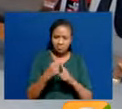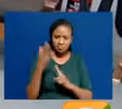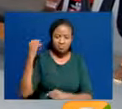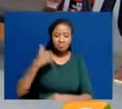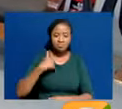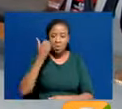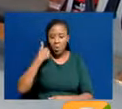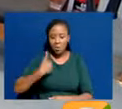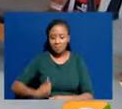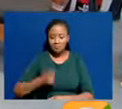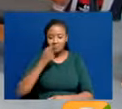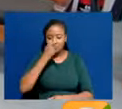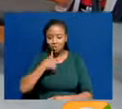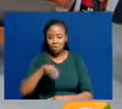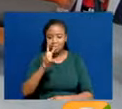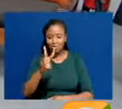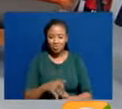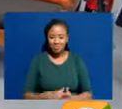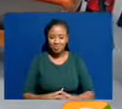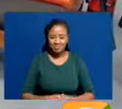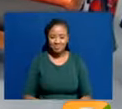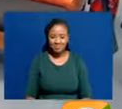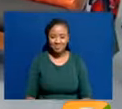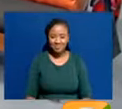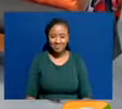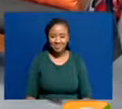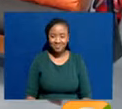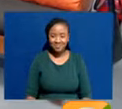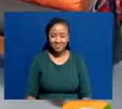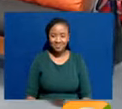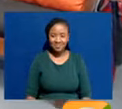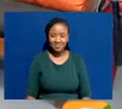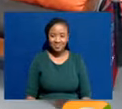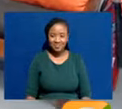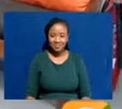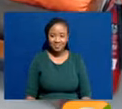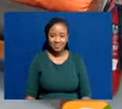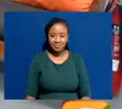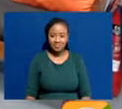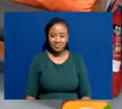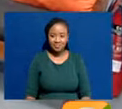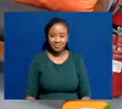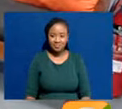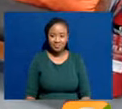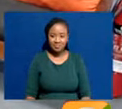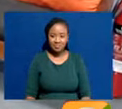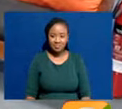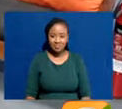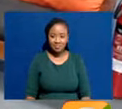years old. It's not that it's actually 40 years ago. Yeah. Look at this. Dual highways.